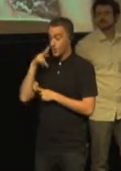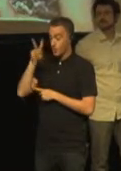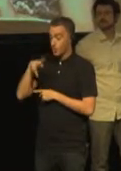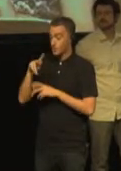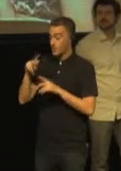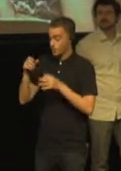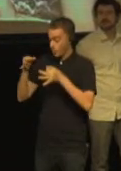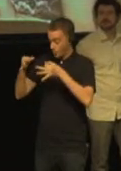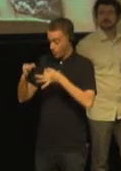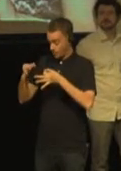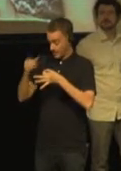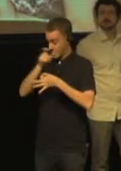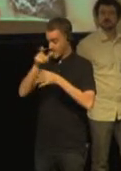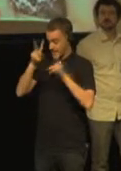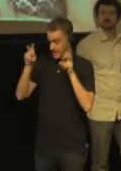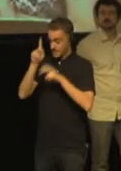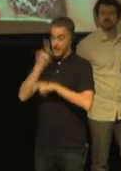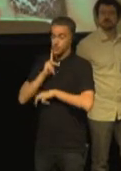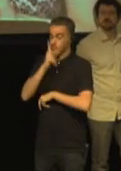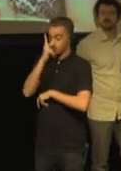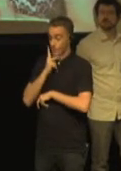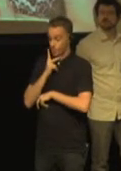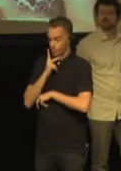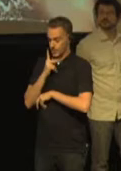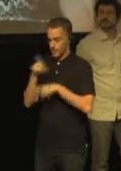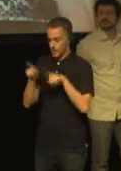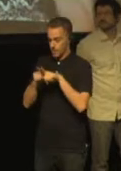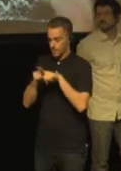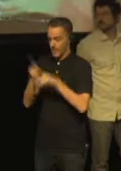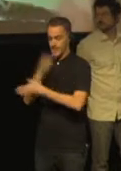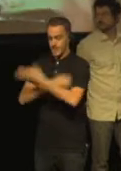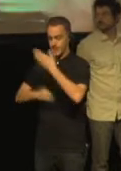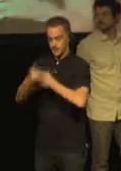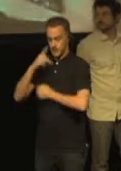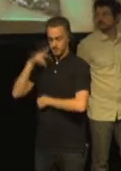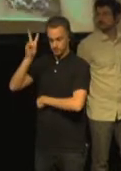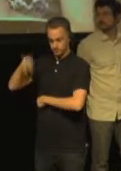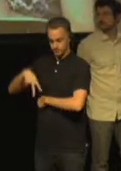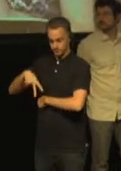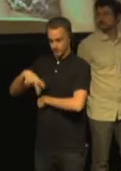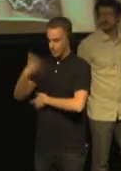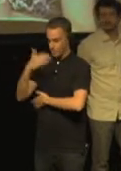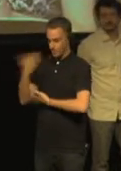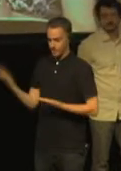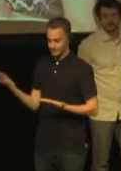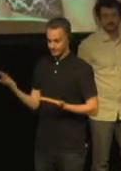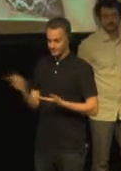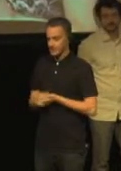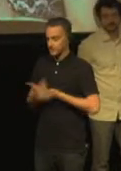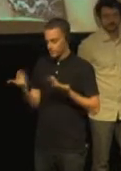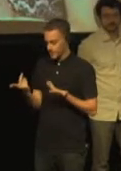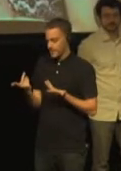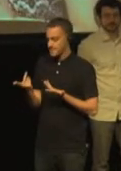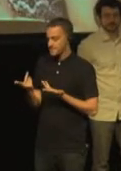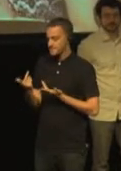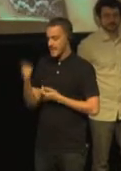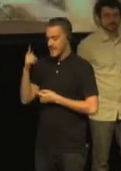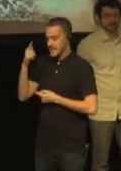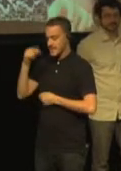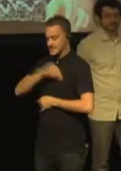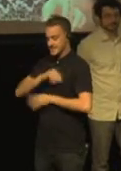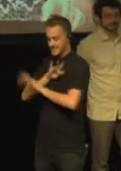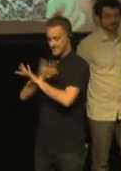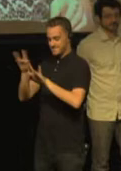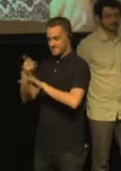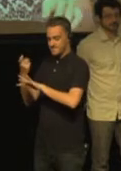unique disability, this may have led to some unawareness of deafblindness as an issue in our